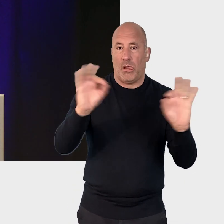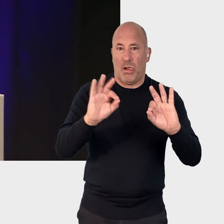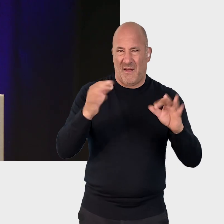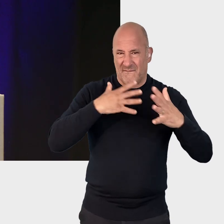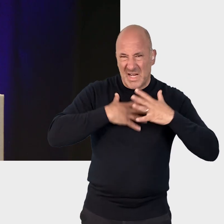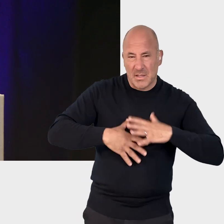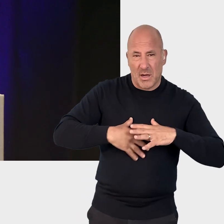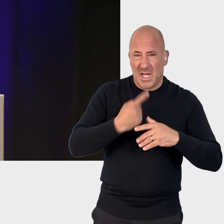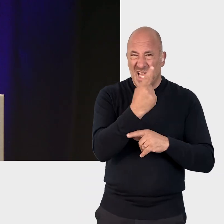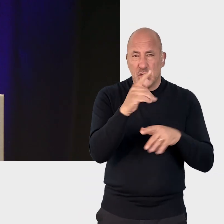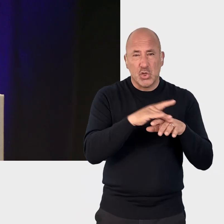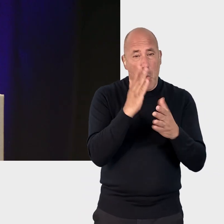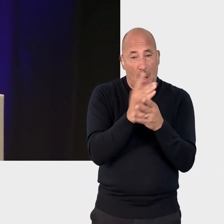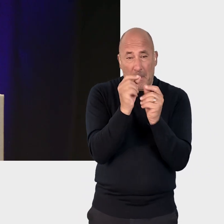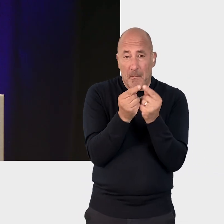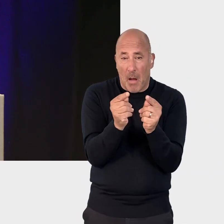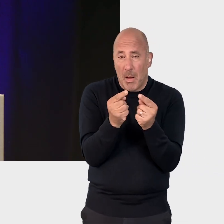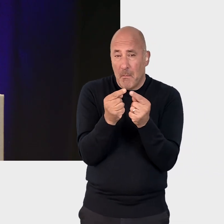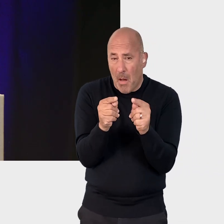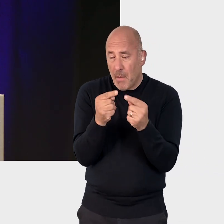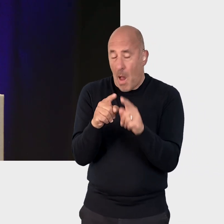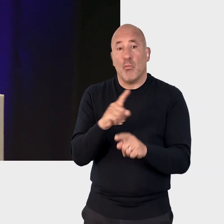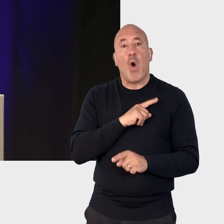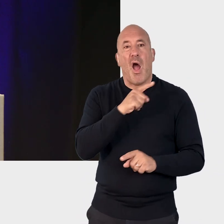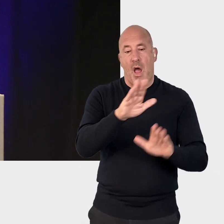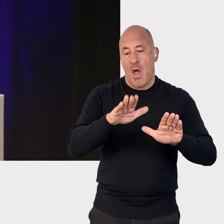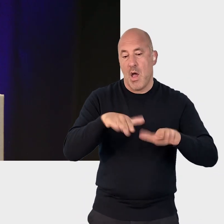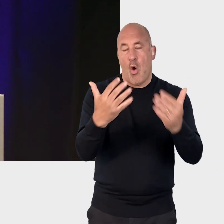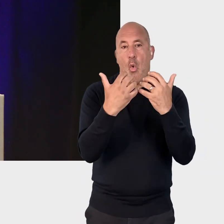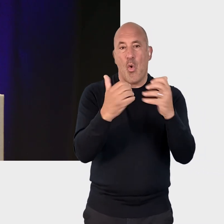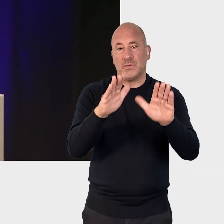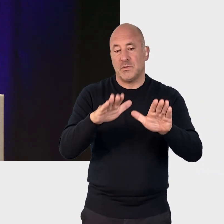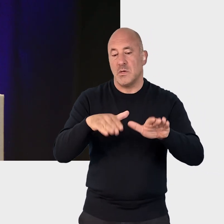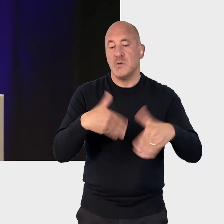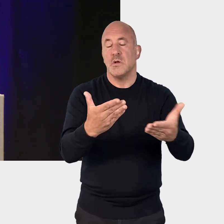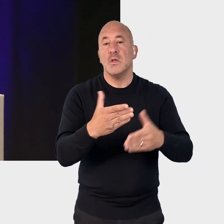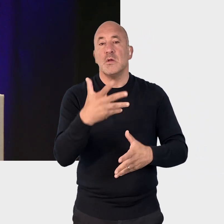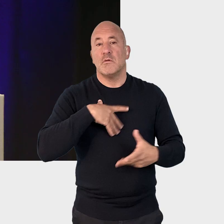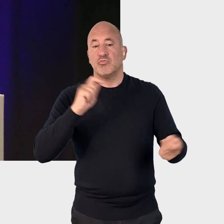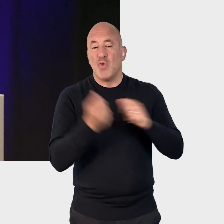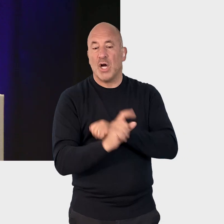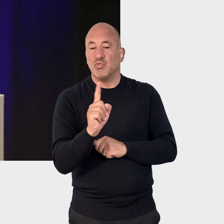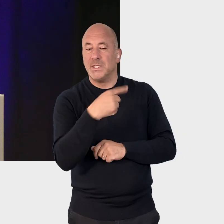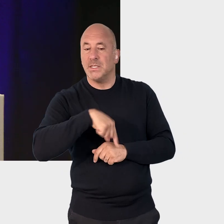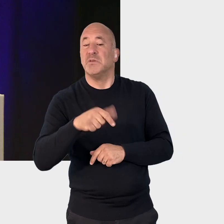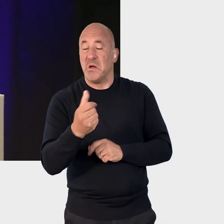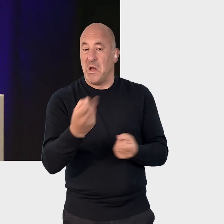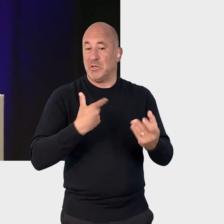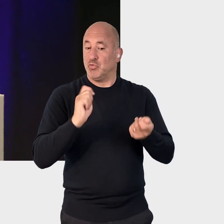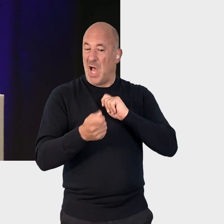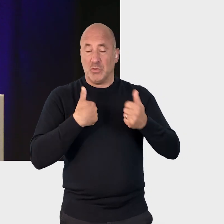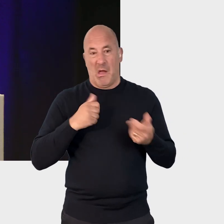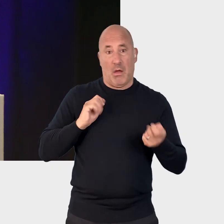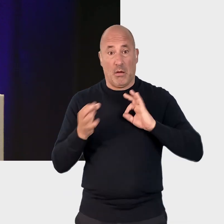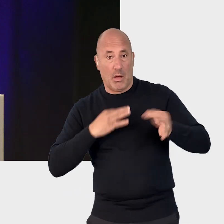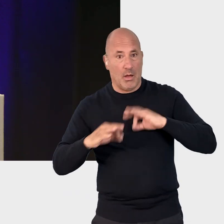disabilities, and they are interactive, non-verbal, physical, and every show is slightly different as the audience are given the power to